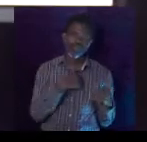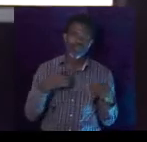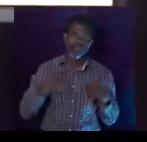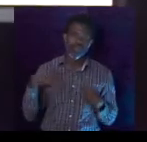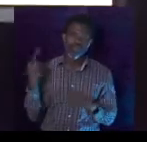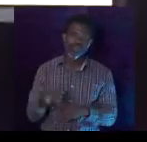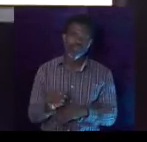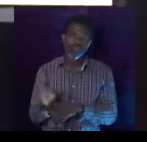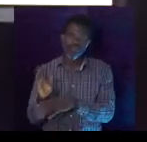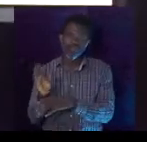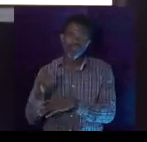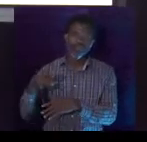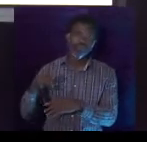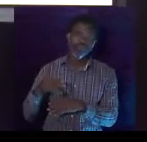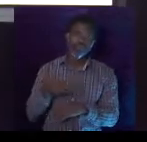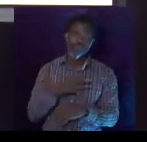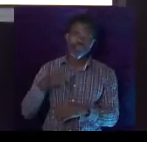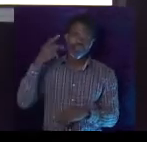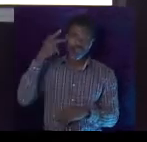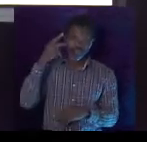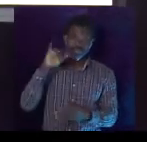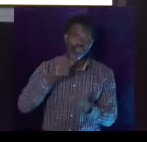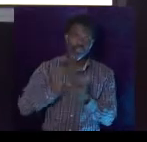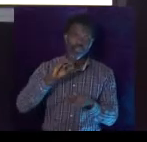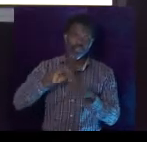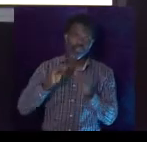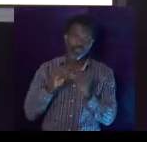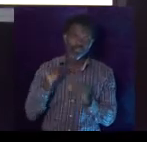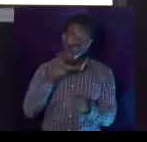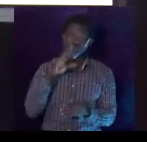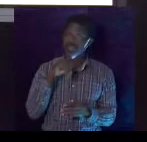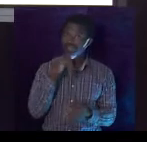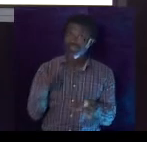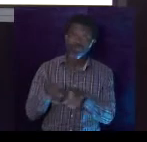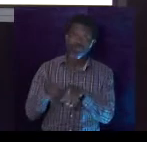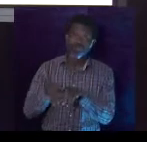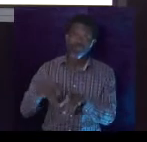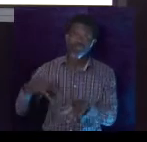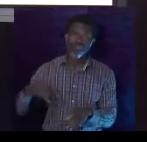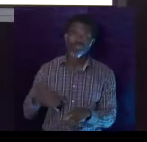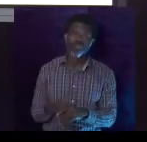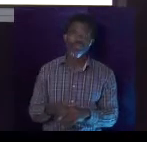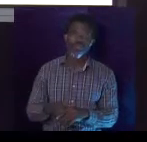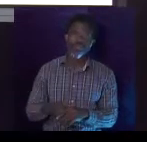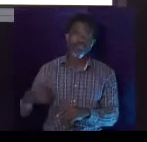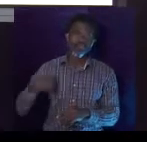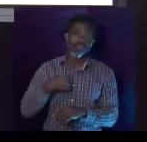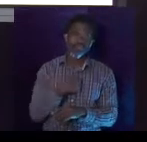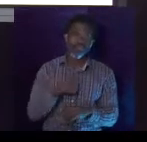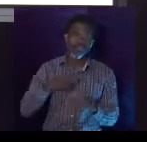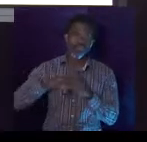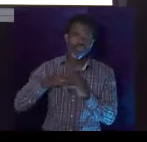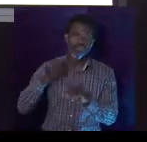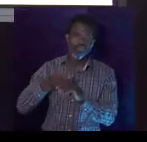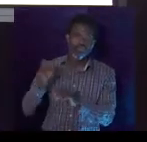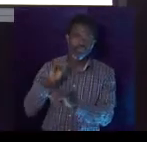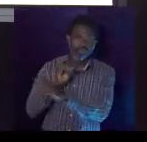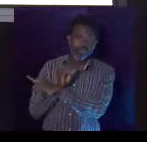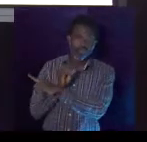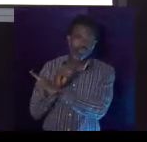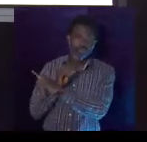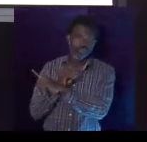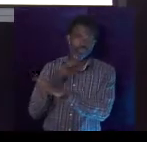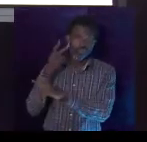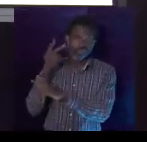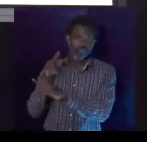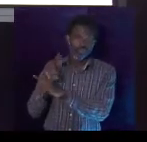the Fahrenheit. Now you see that the numbers are not the same. Here we're starting from 0 and we're ending at 100.